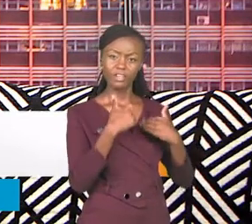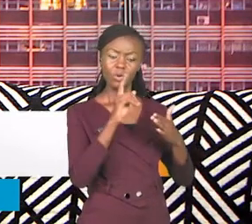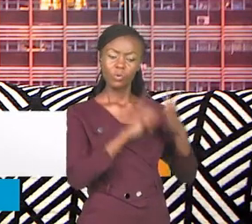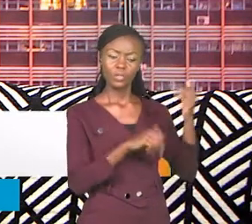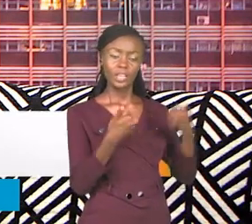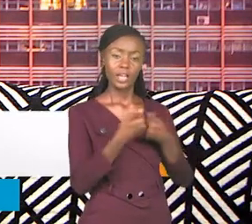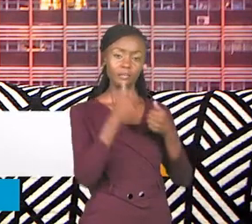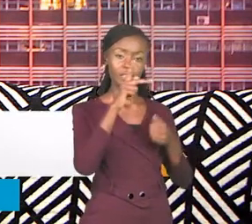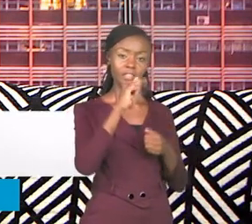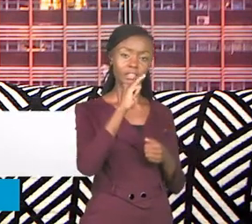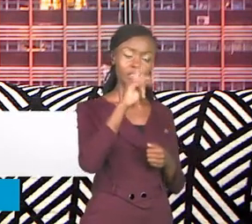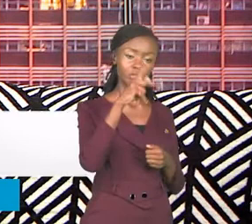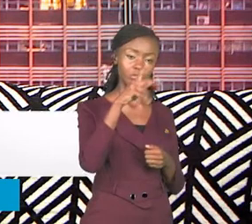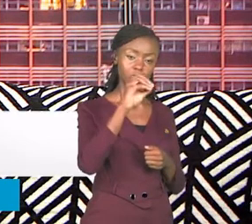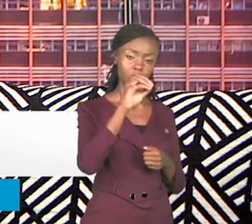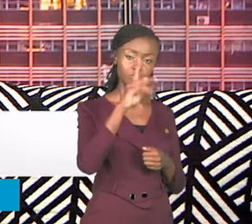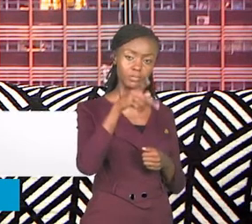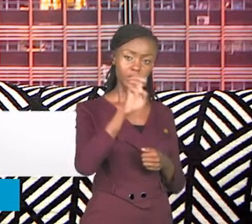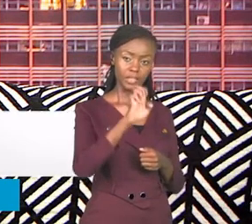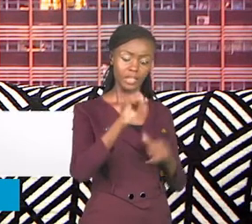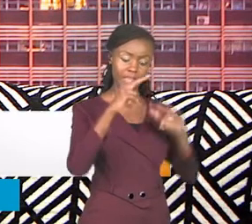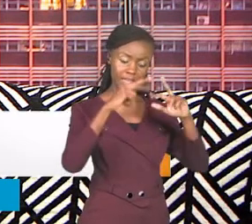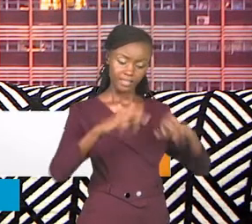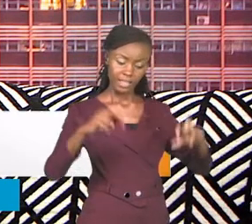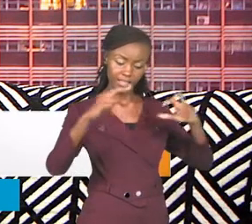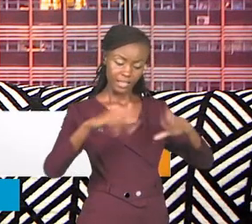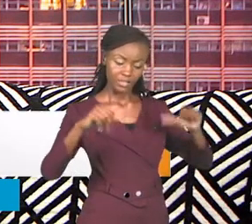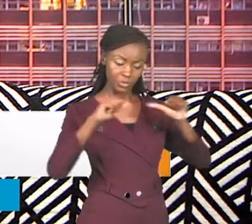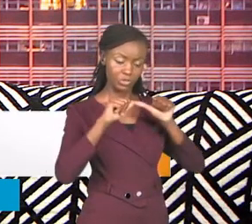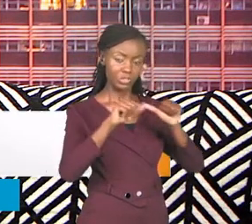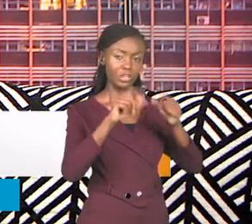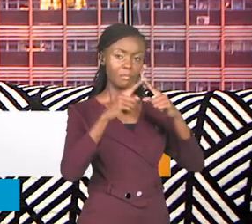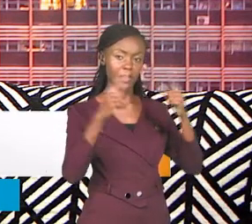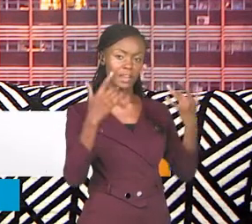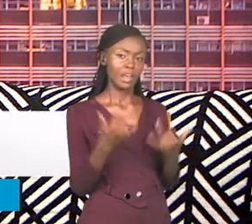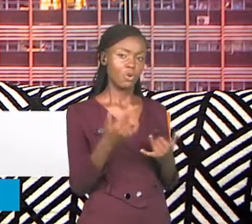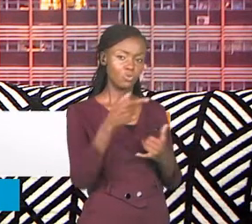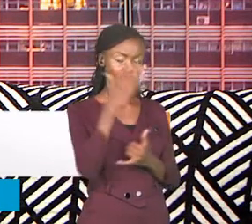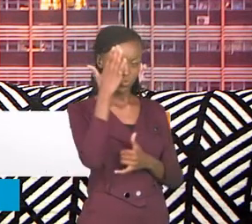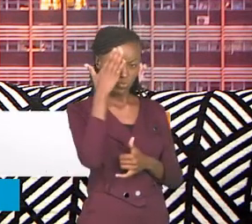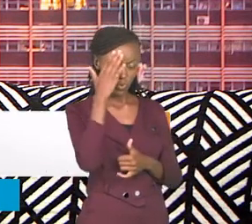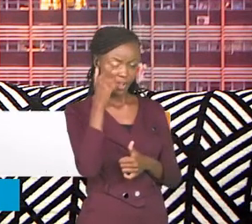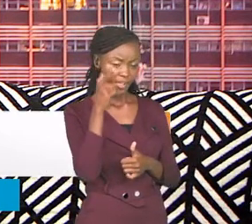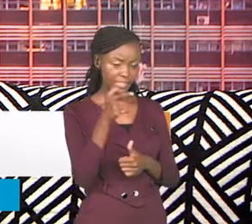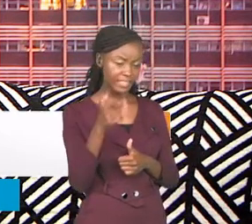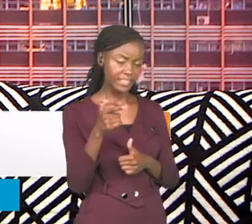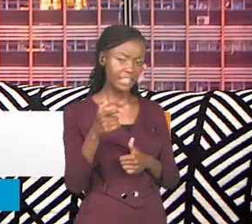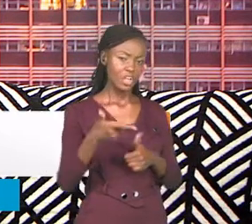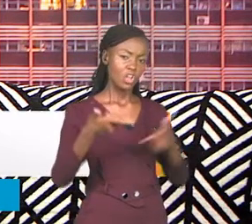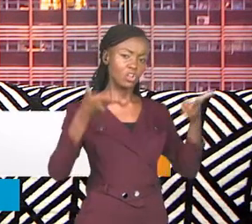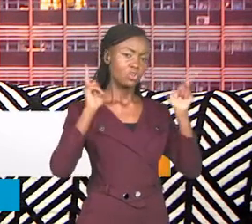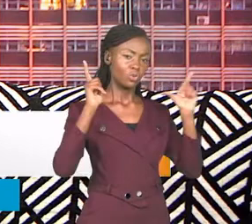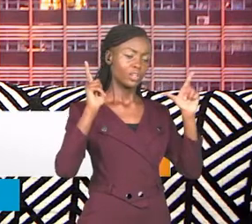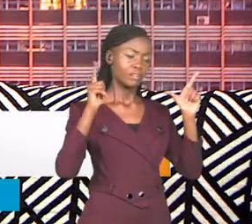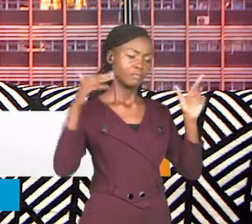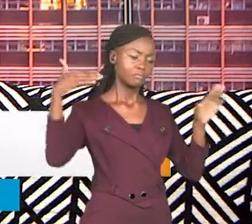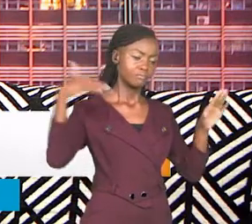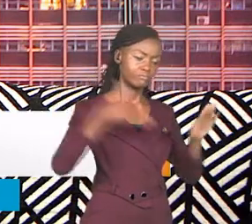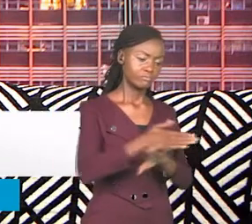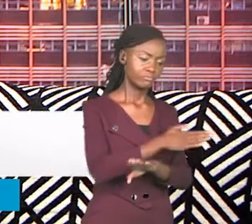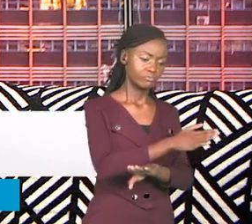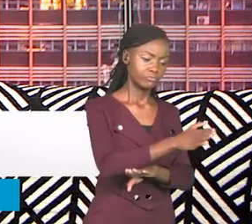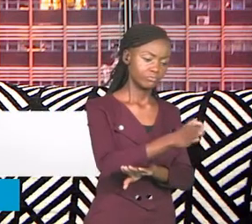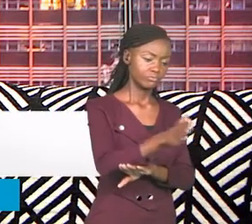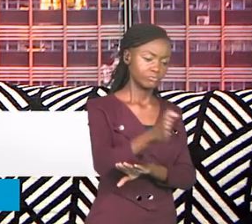Kikopei? Investigation is still going on. But you realize this truck just lost control and from one direction